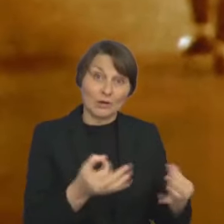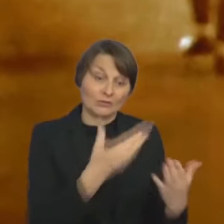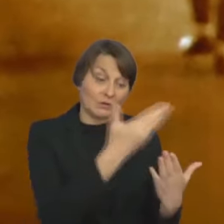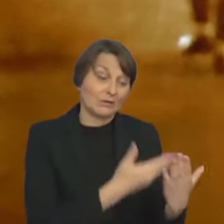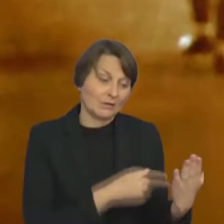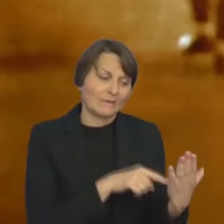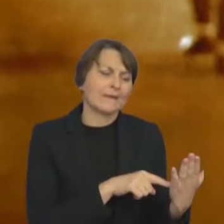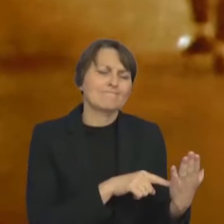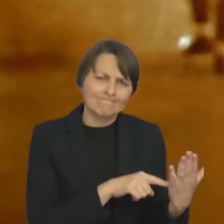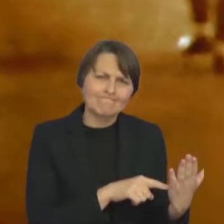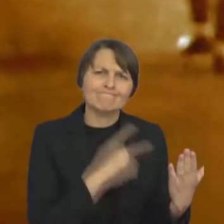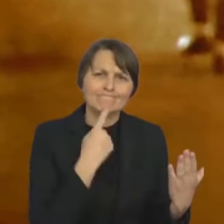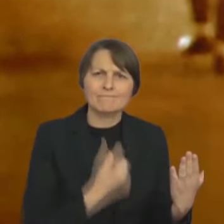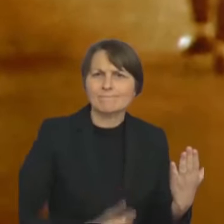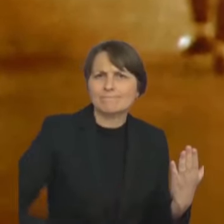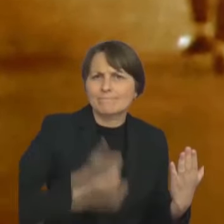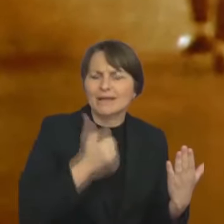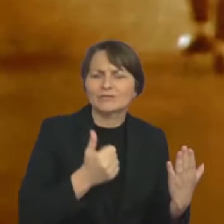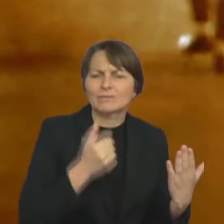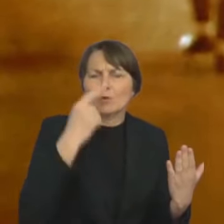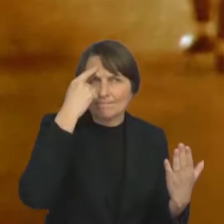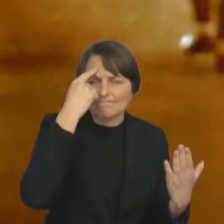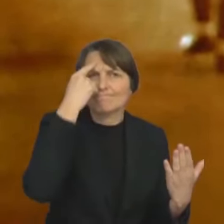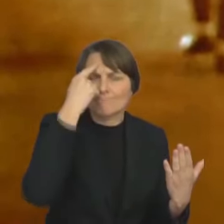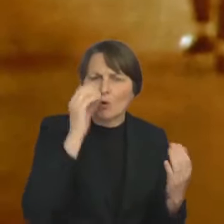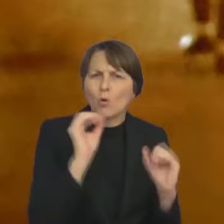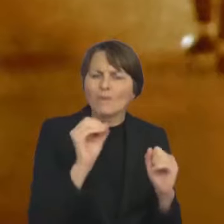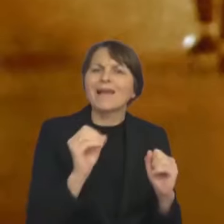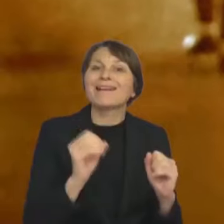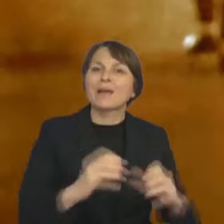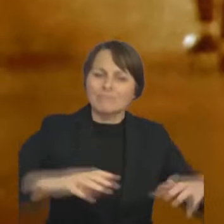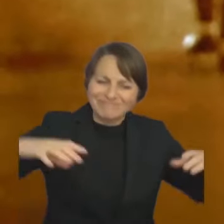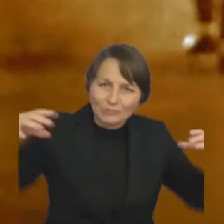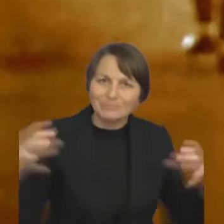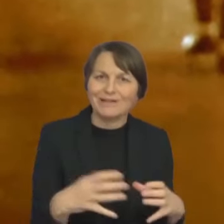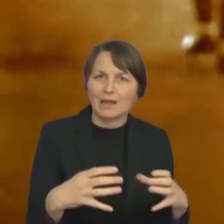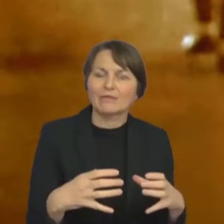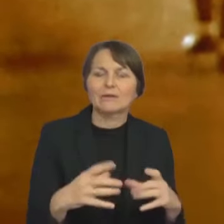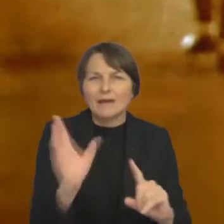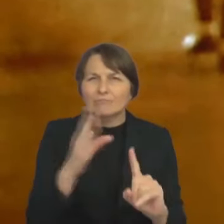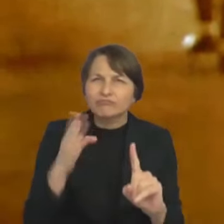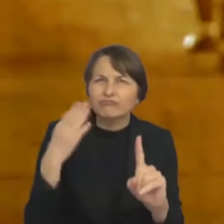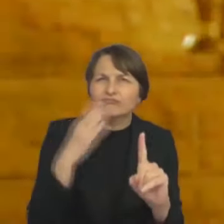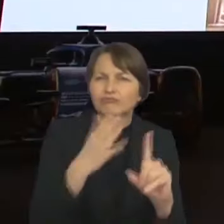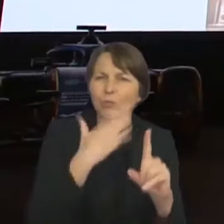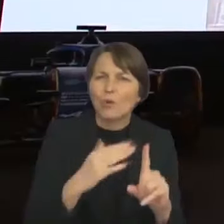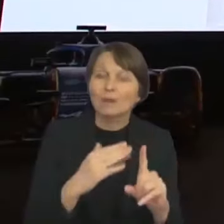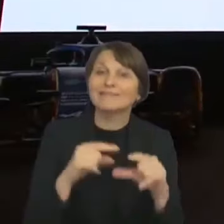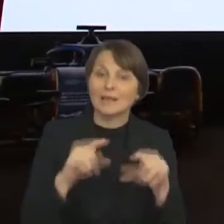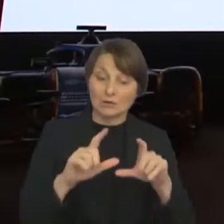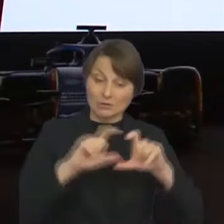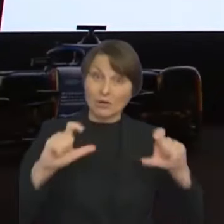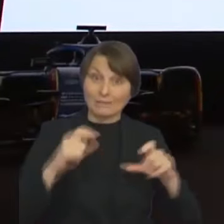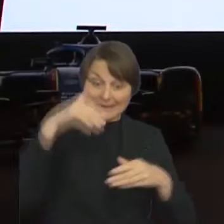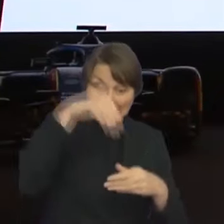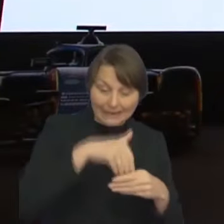much wider and more collective ambition that could really be shared within the company and with the board. First